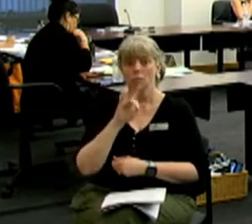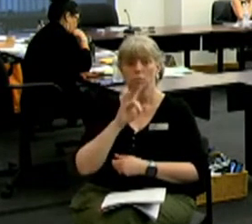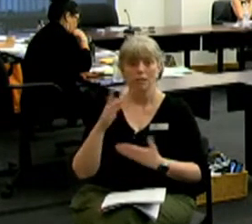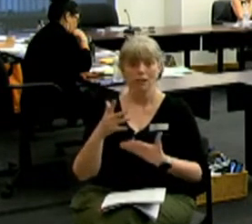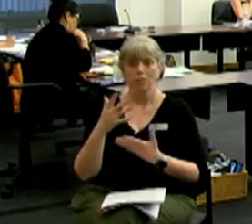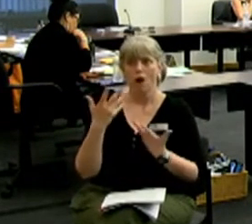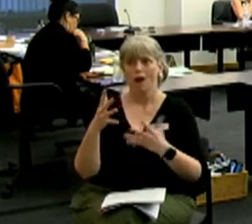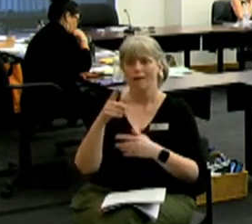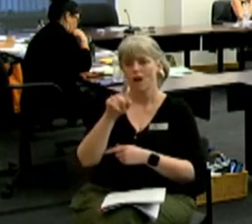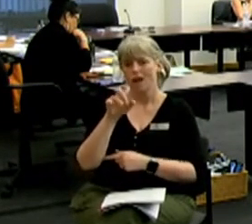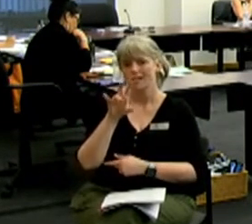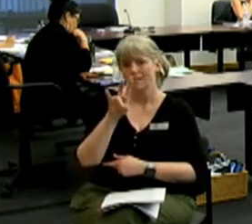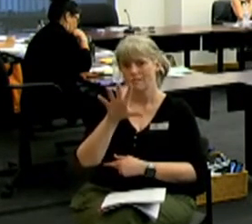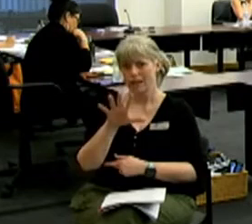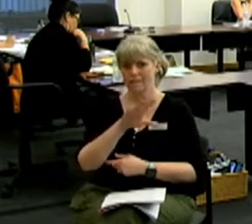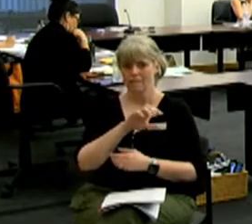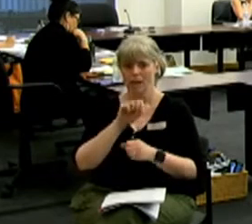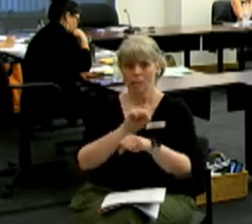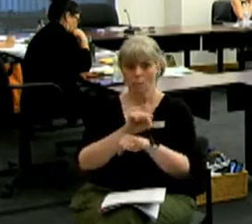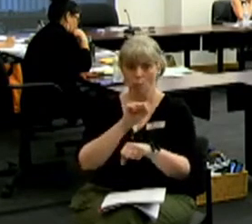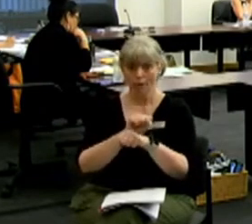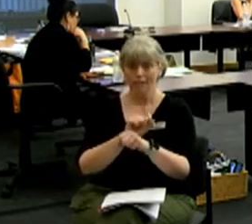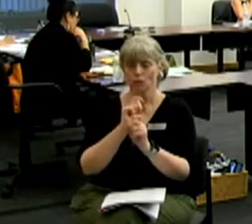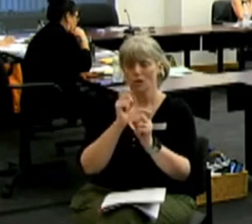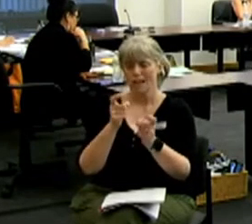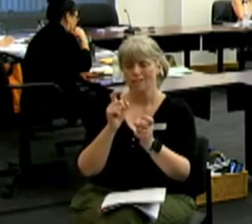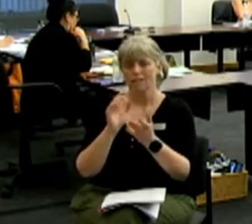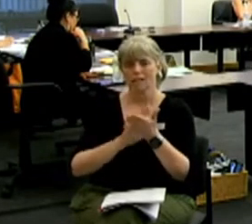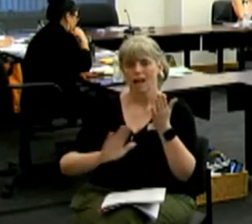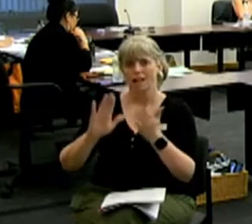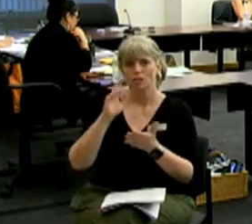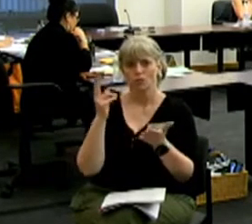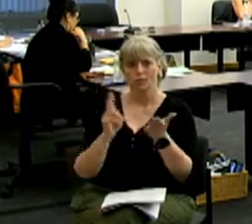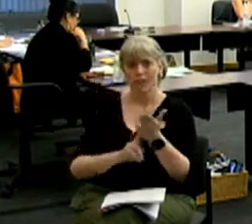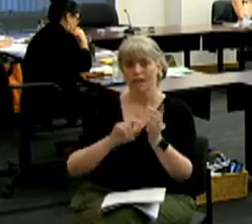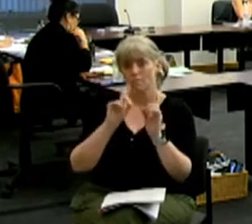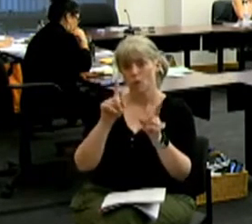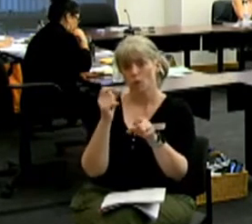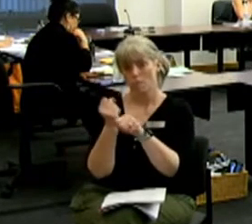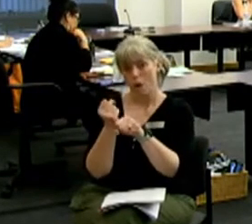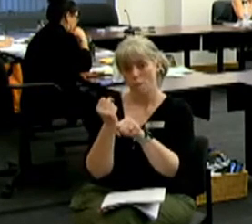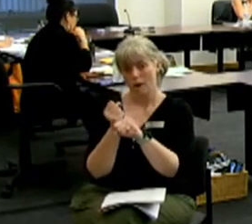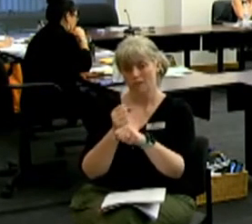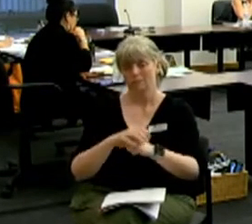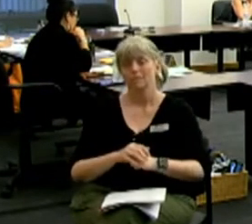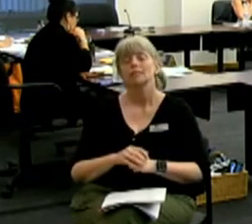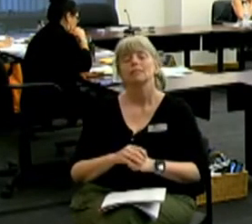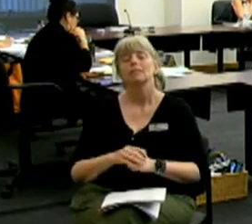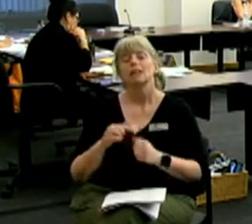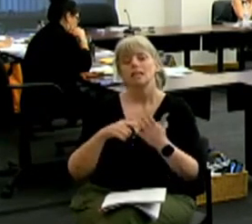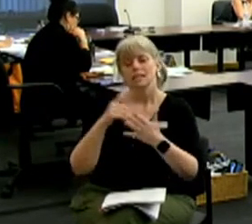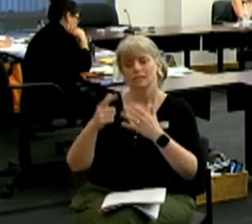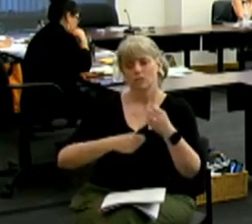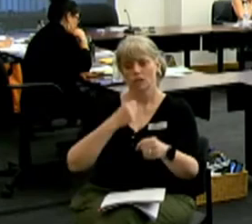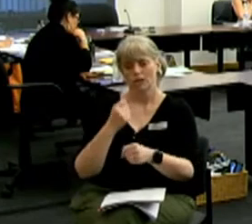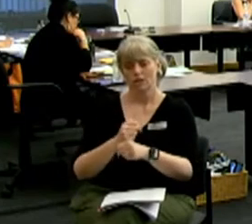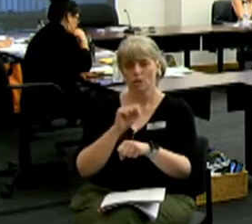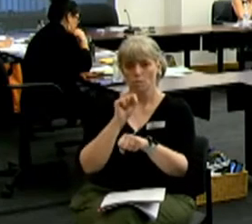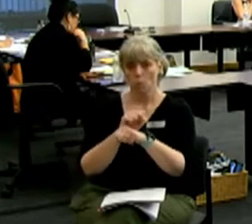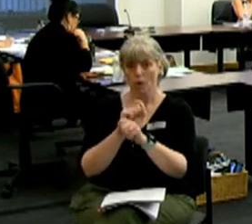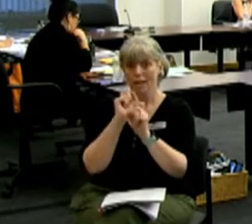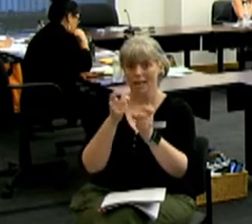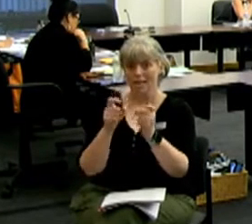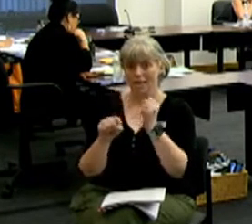have 175 employees that gave to the college and are signed up to go to the ballpark. This year's employee giving